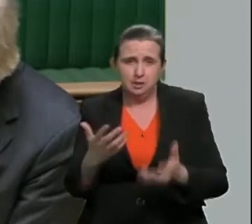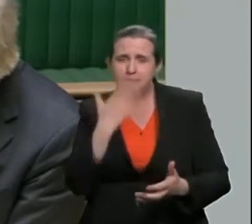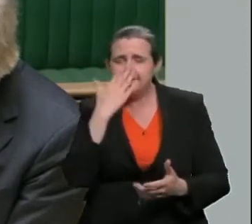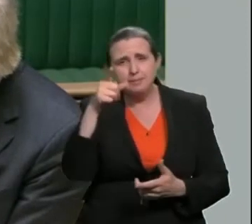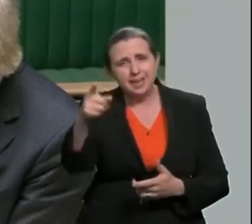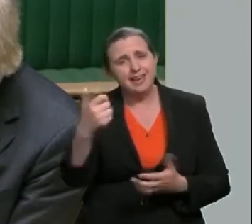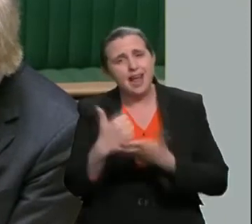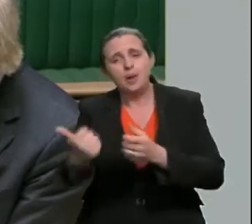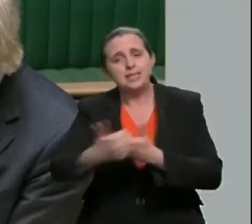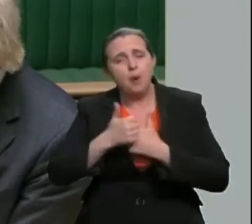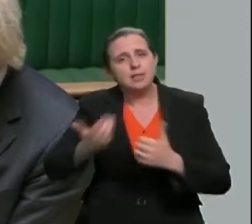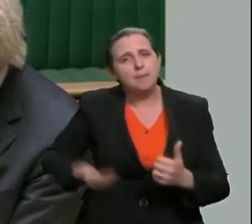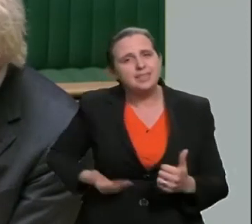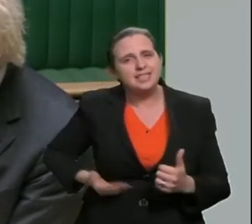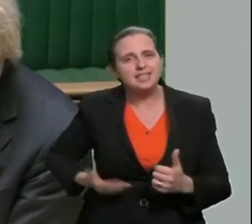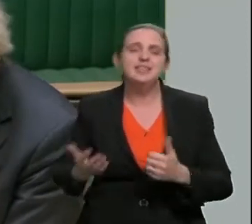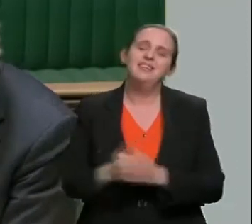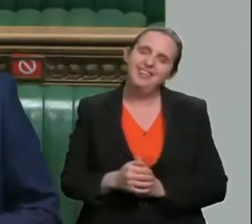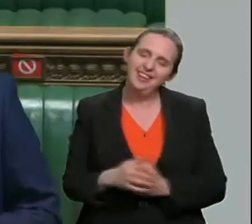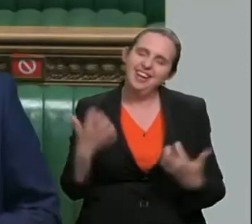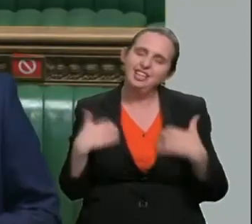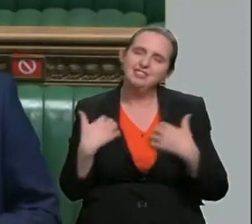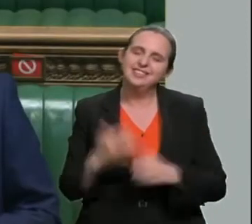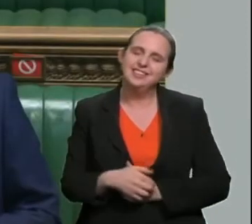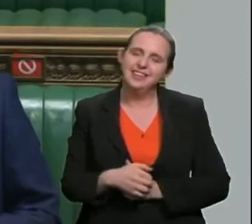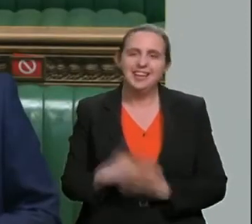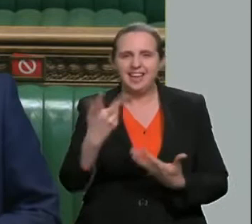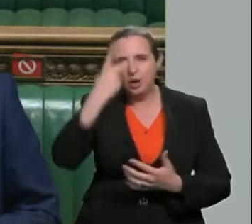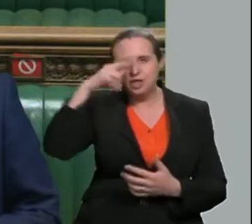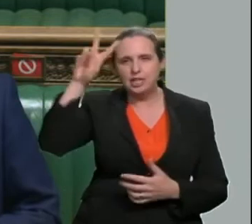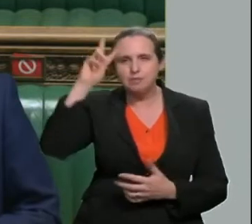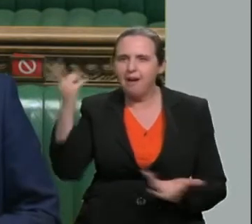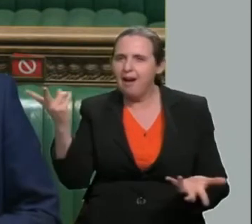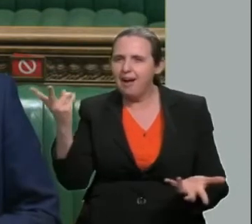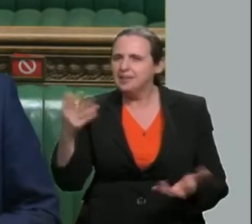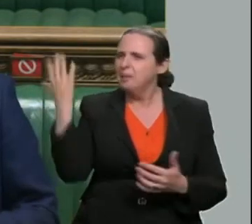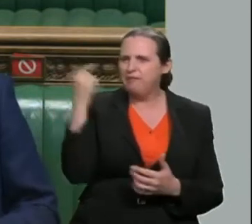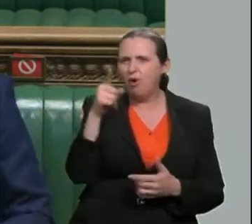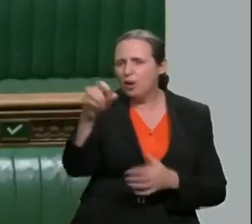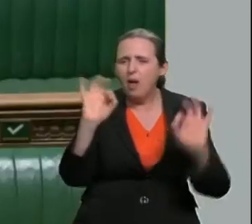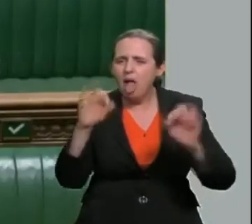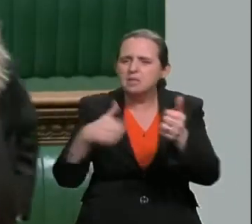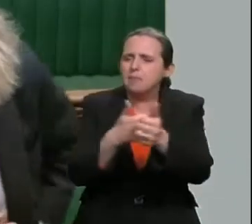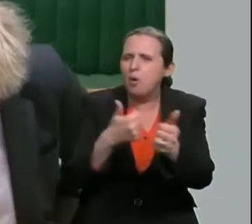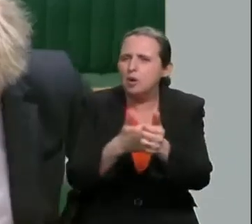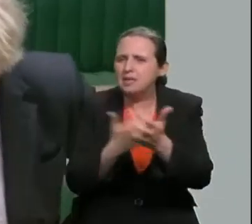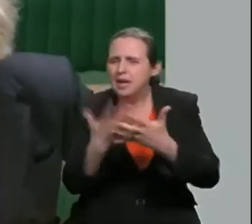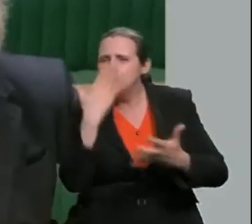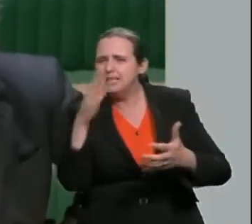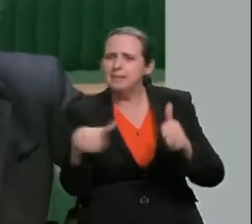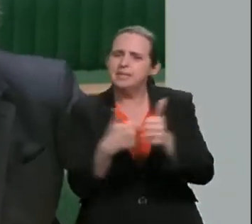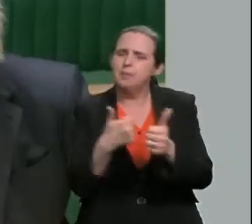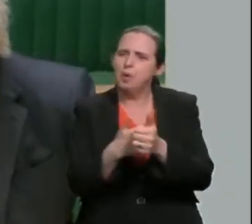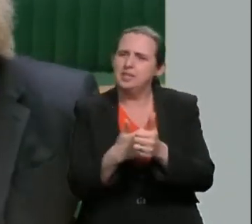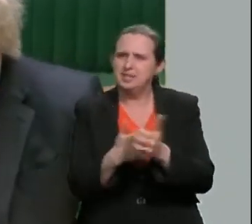supporting business in his latest stunt of bandwagoneering, not a policy for which he was famous before, Mr.